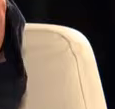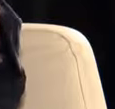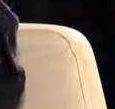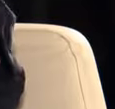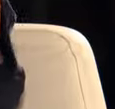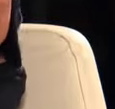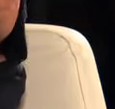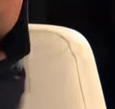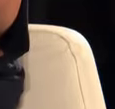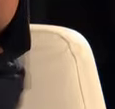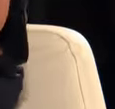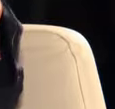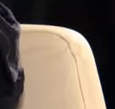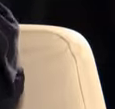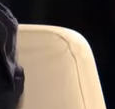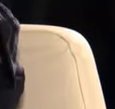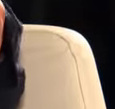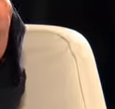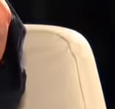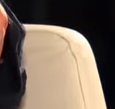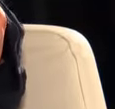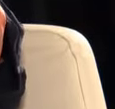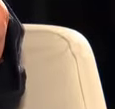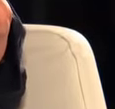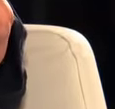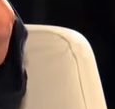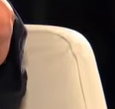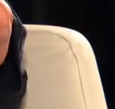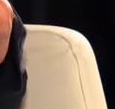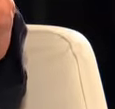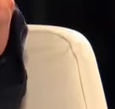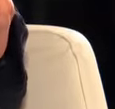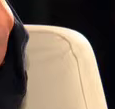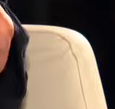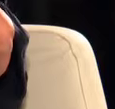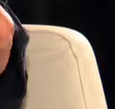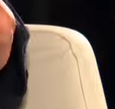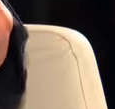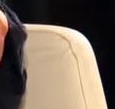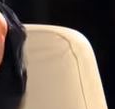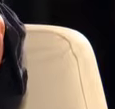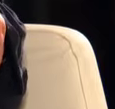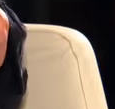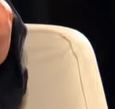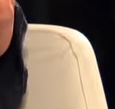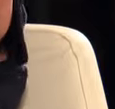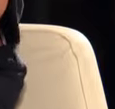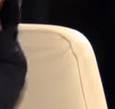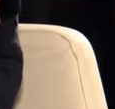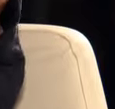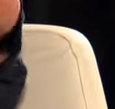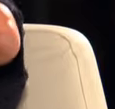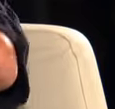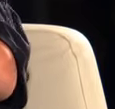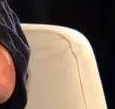gender justice to SRHR to sexual orientation, gender identity and expression, and sex characteristics. You have